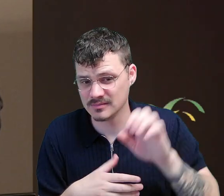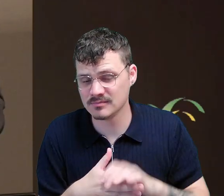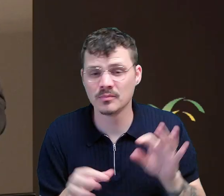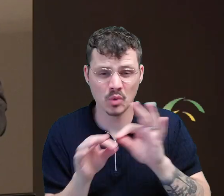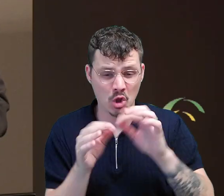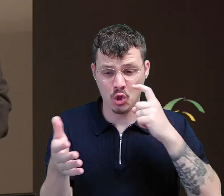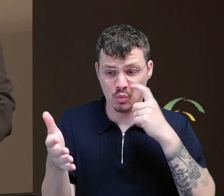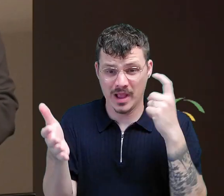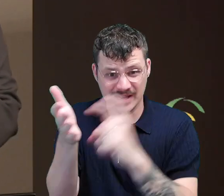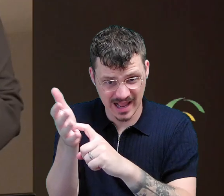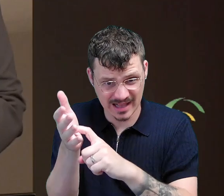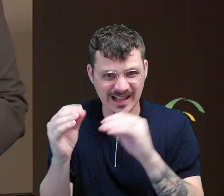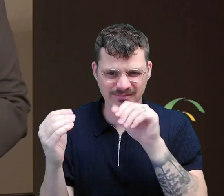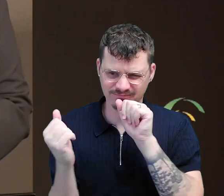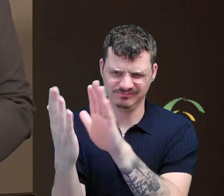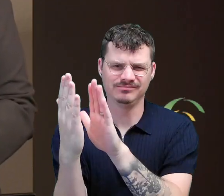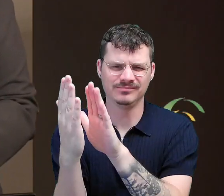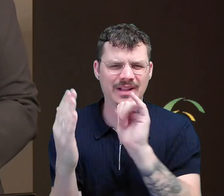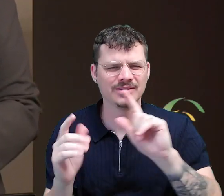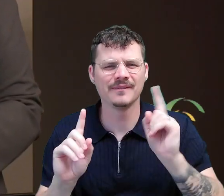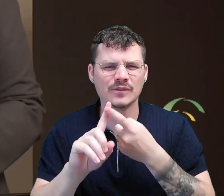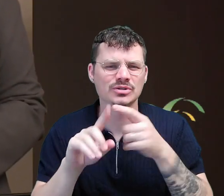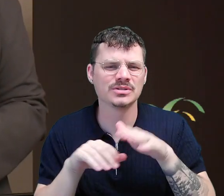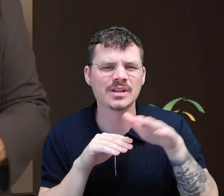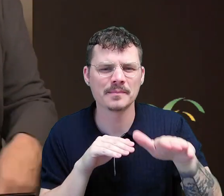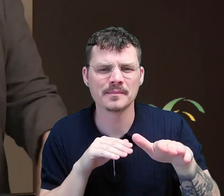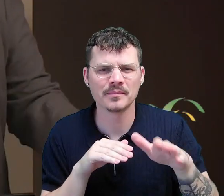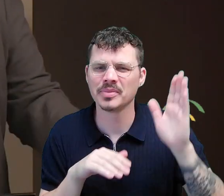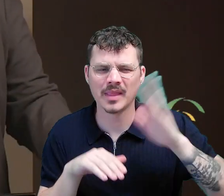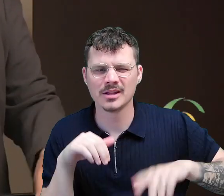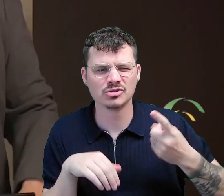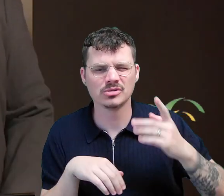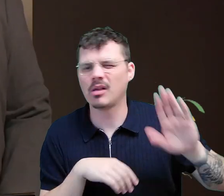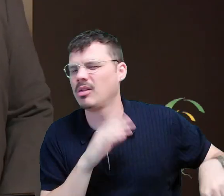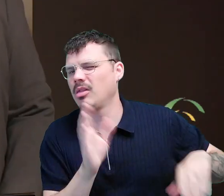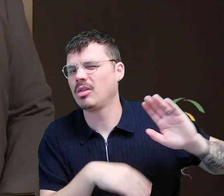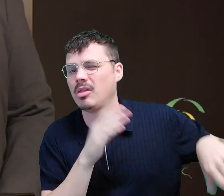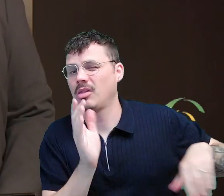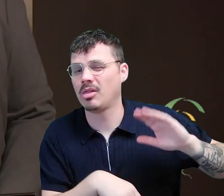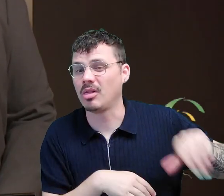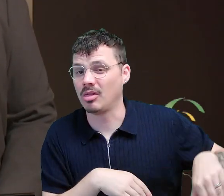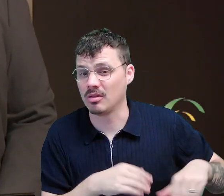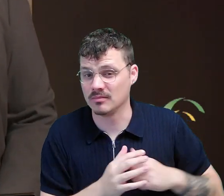with it is the first step, right? Instead of just dismissing it.